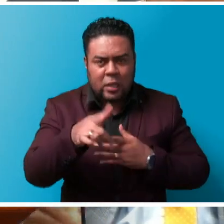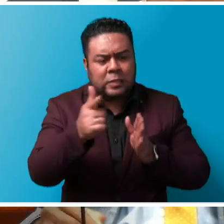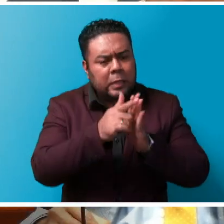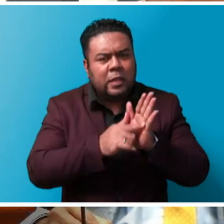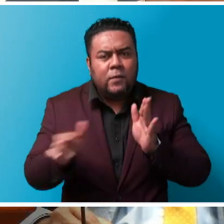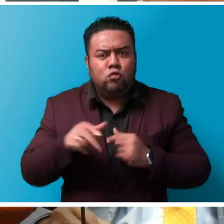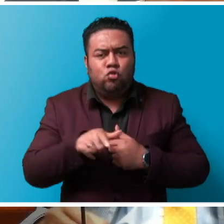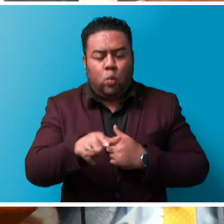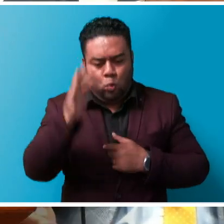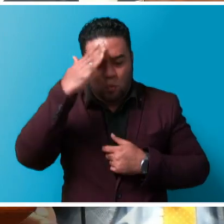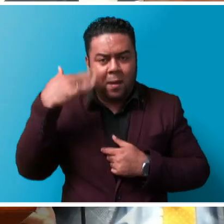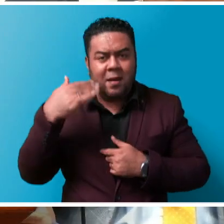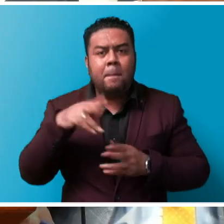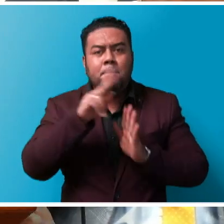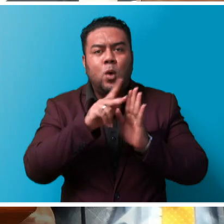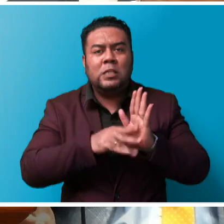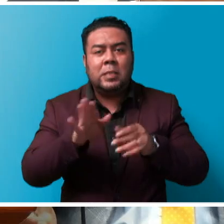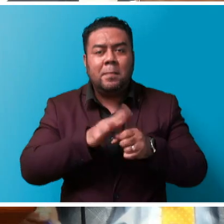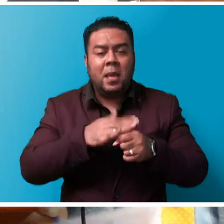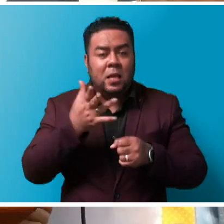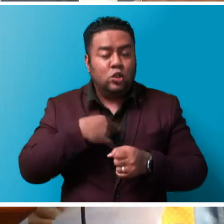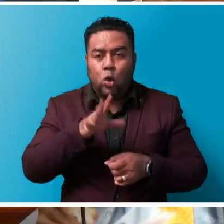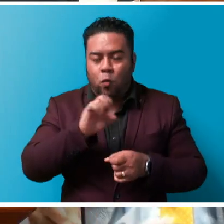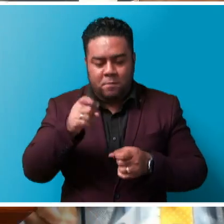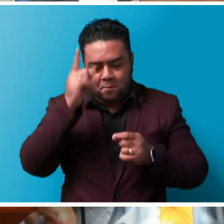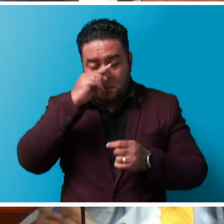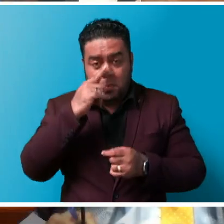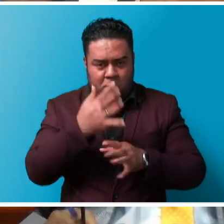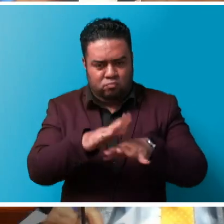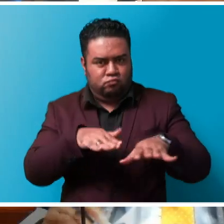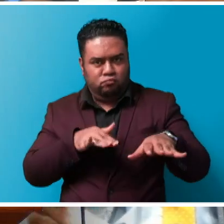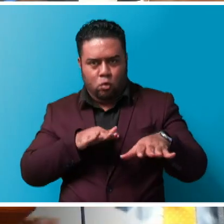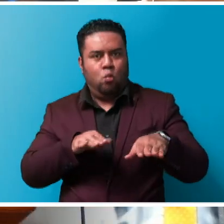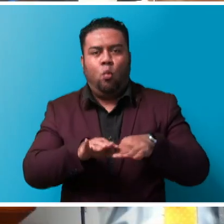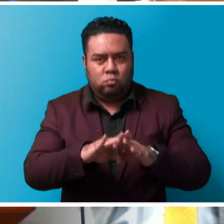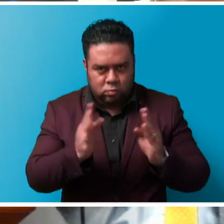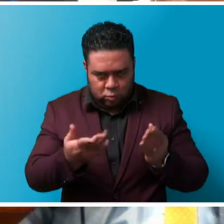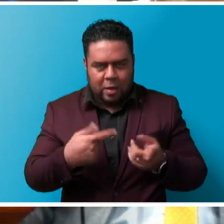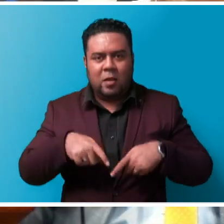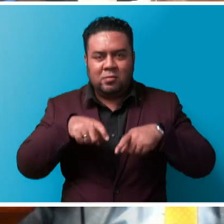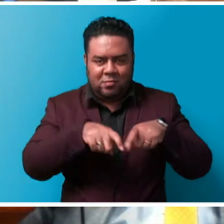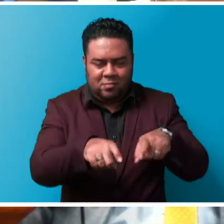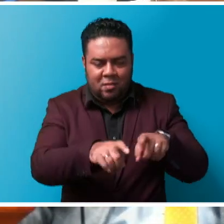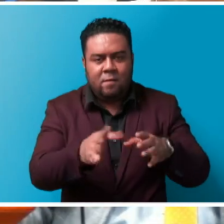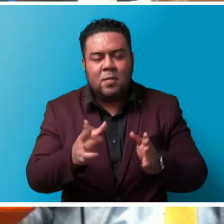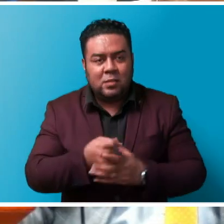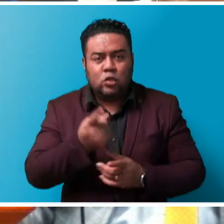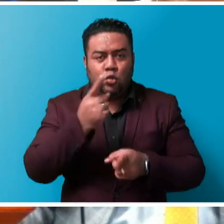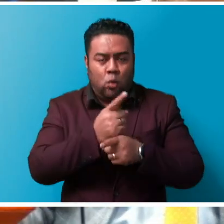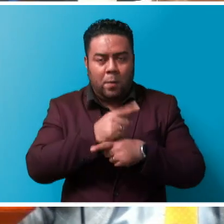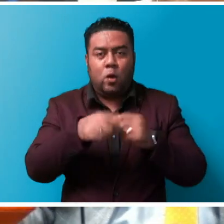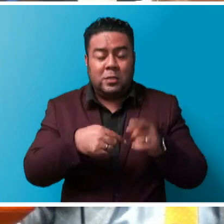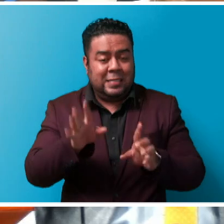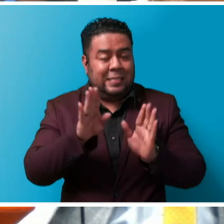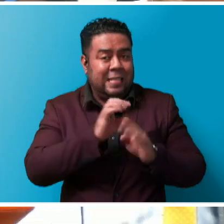reminded that our role as policymakers is to ensure that no Fijian is left behind in our pursuit of sustainable development. As highlighted by His Excellency,